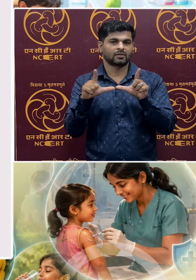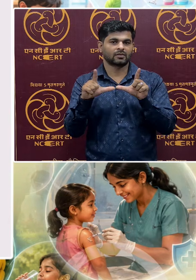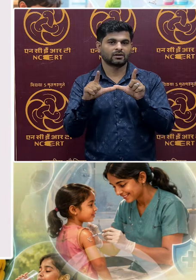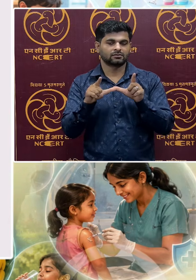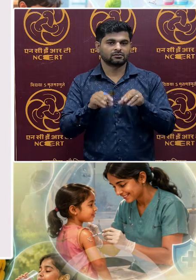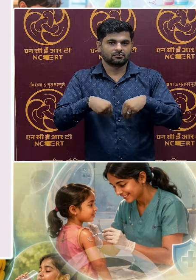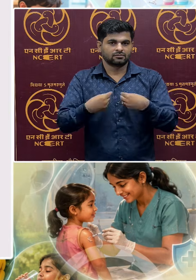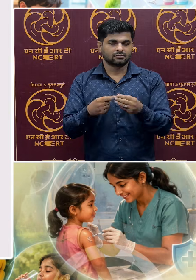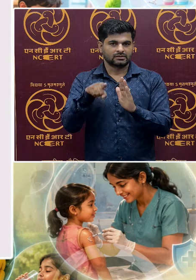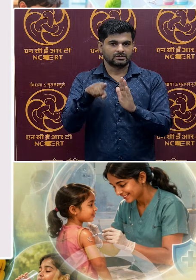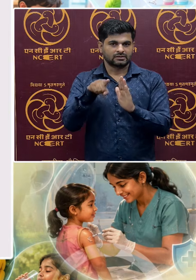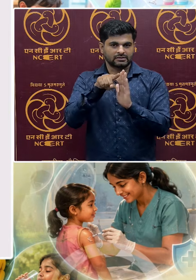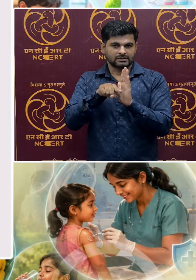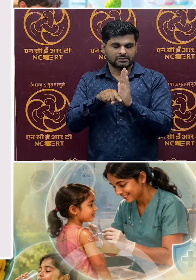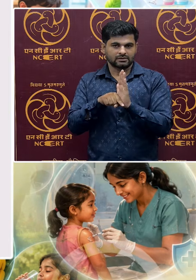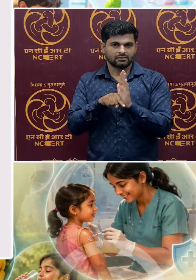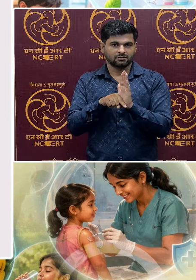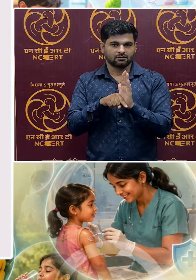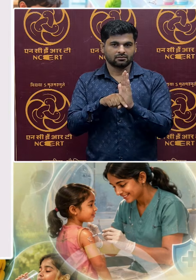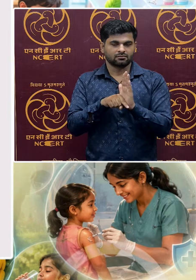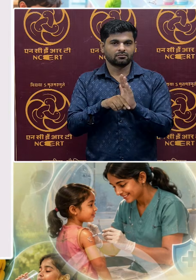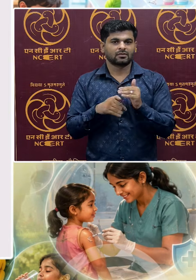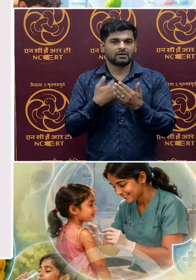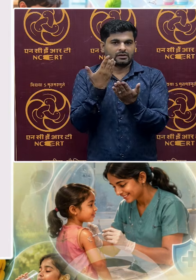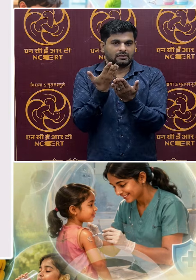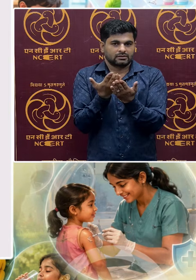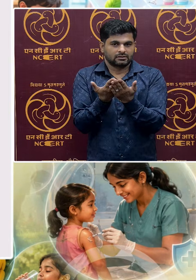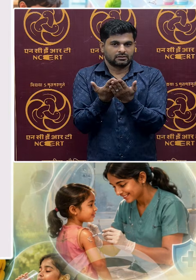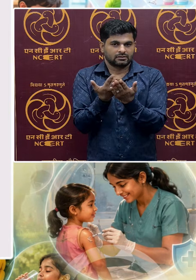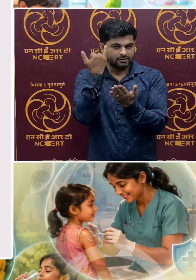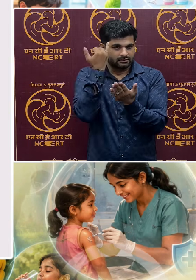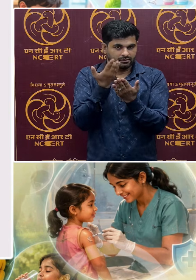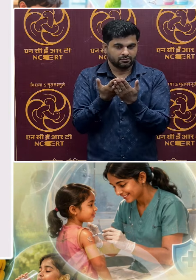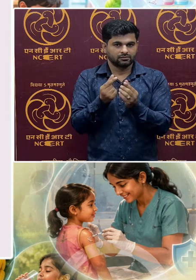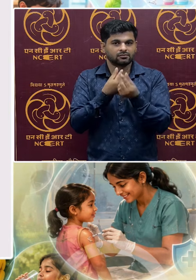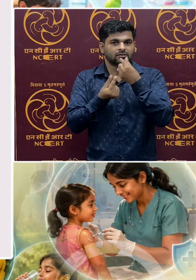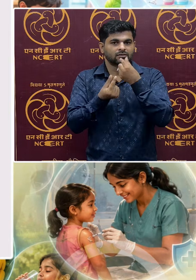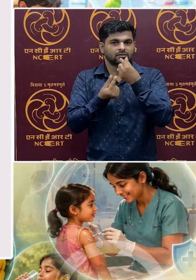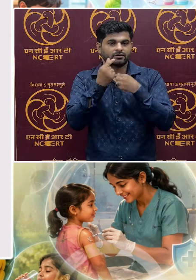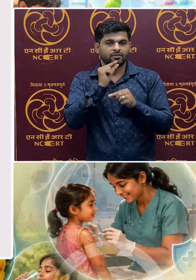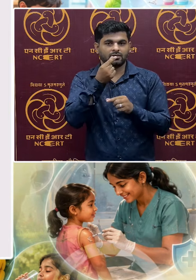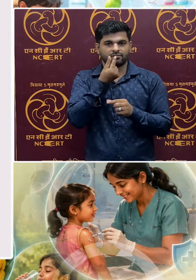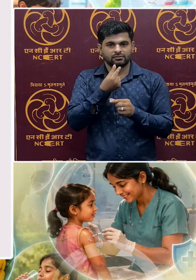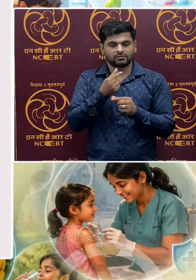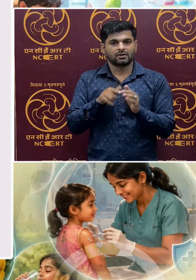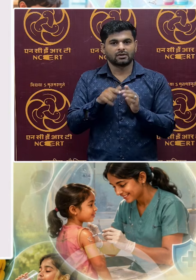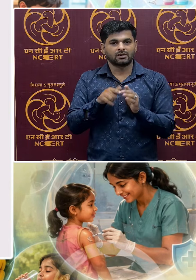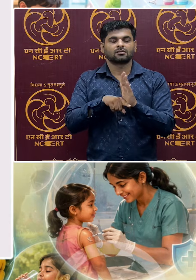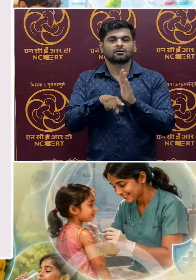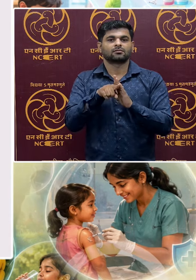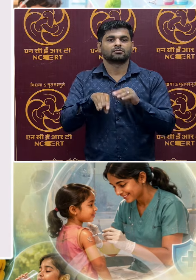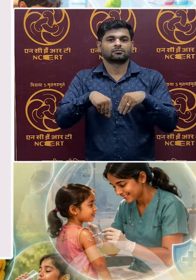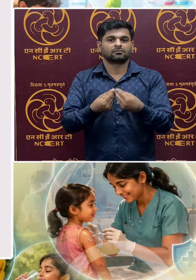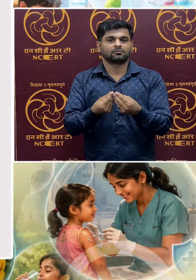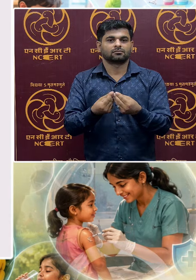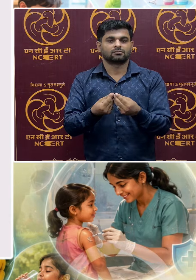than that scientifically advised doses, the immunity level will drop. And that is why